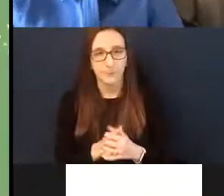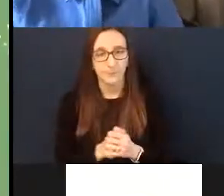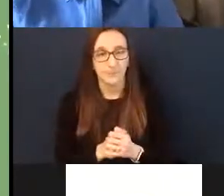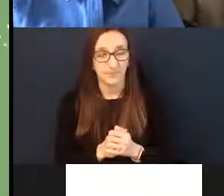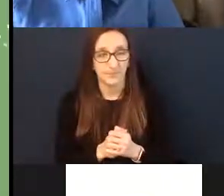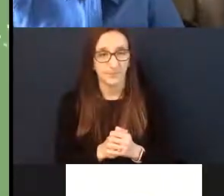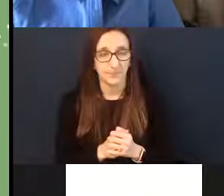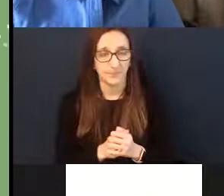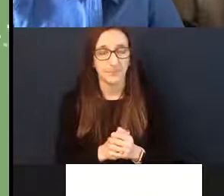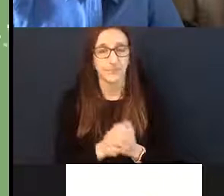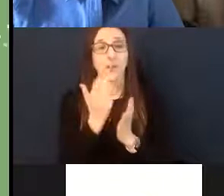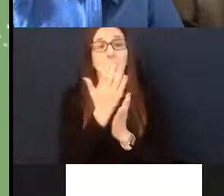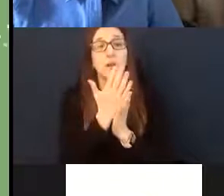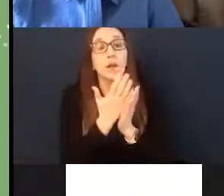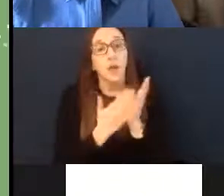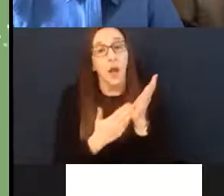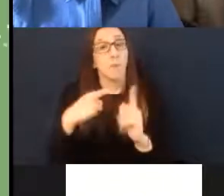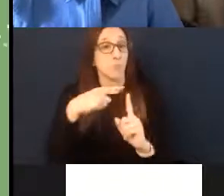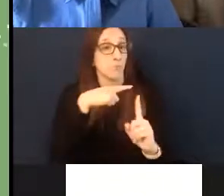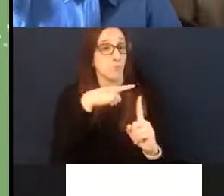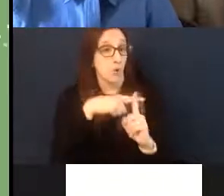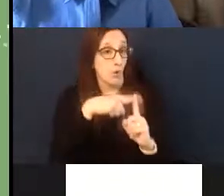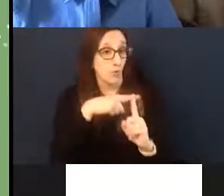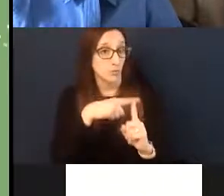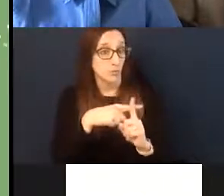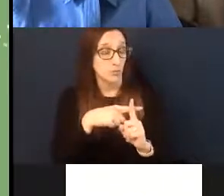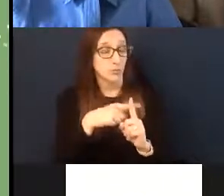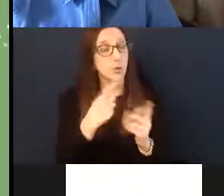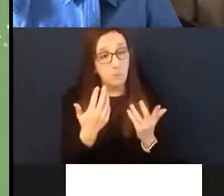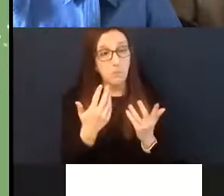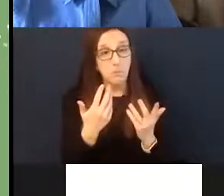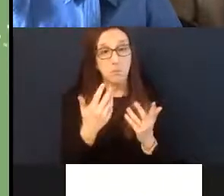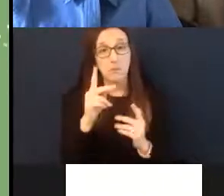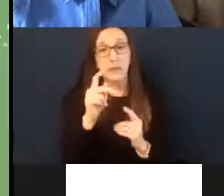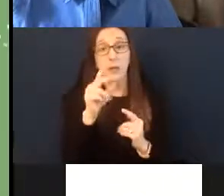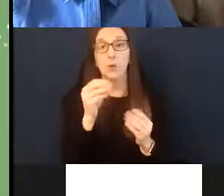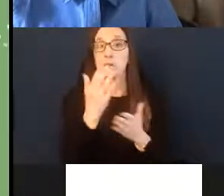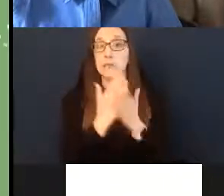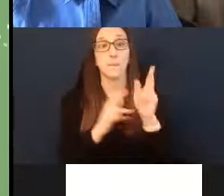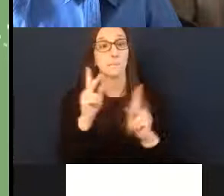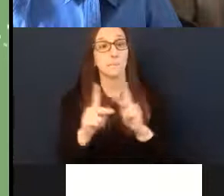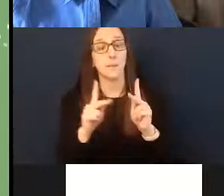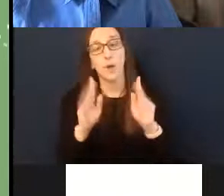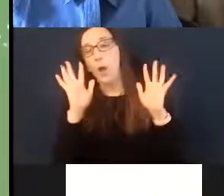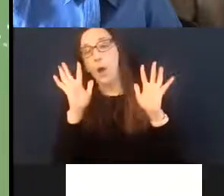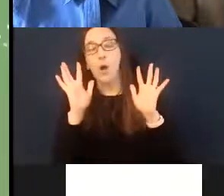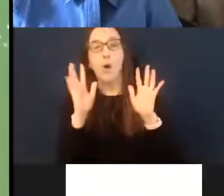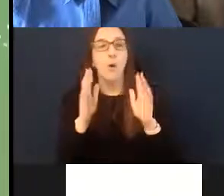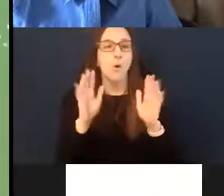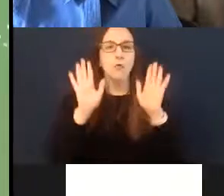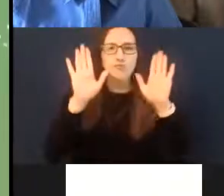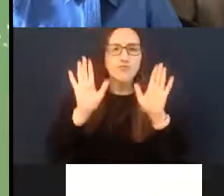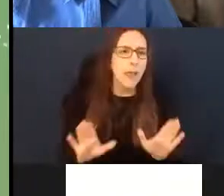Okay, so some of the pros of the keto diet. I mean, I'm sure that you've heard several different claims